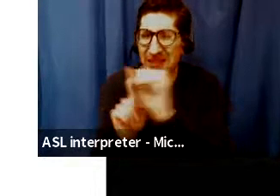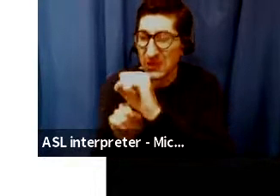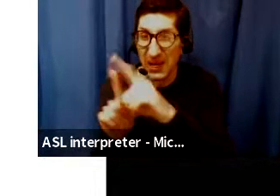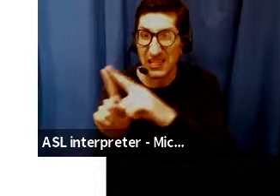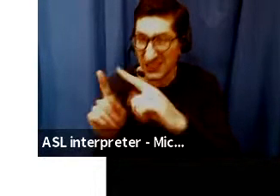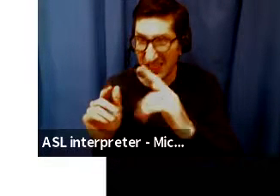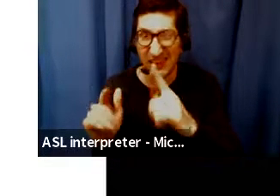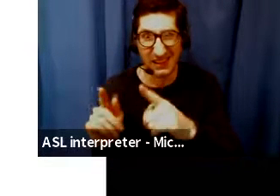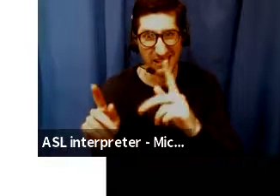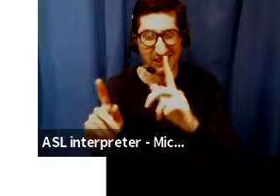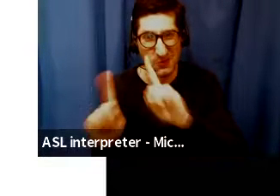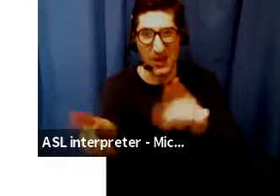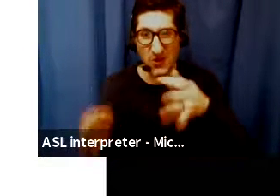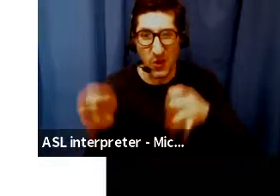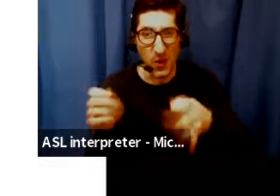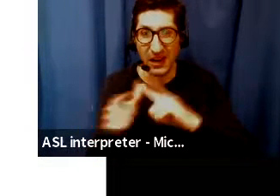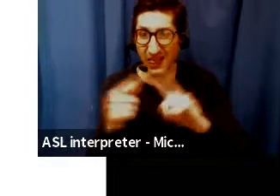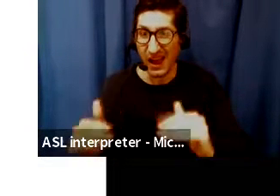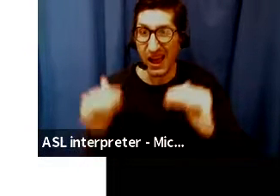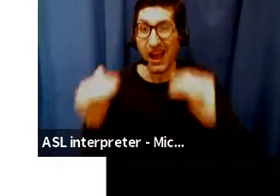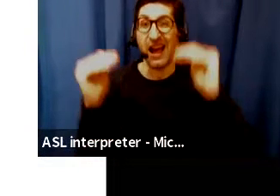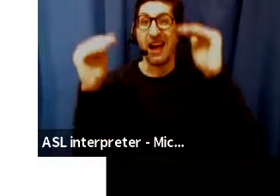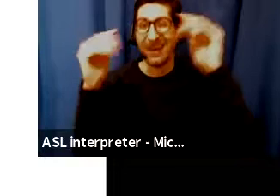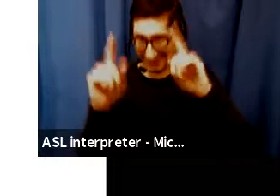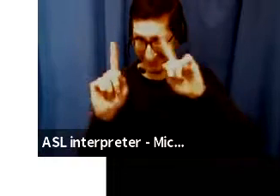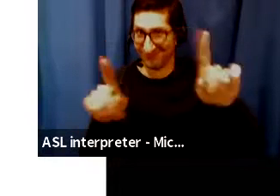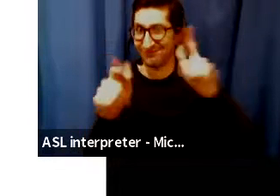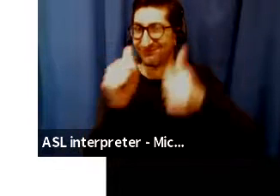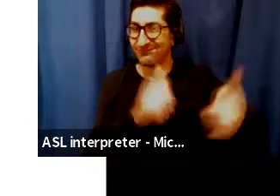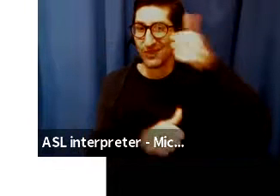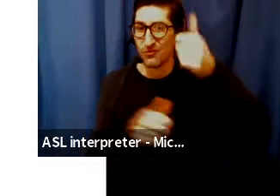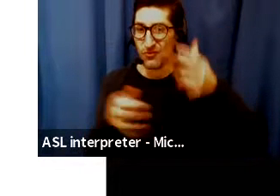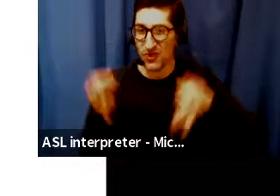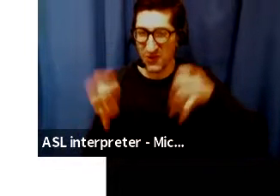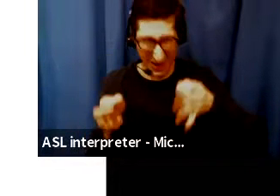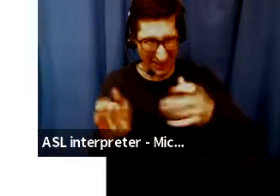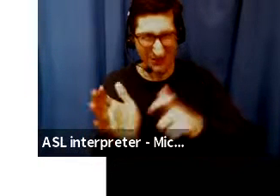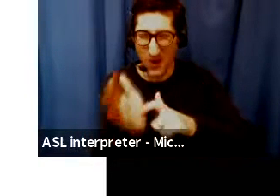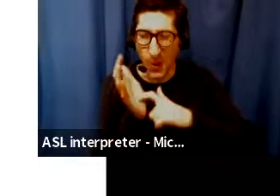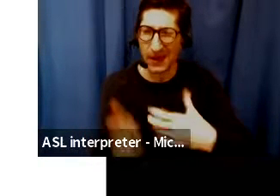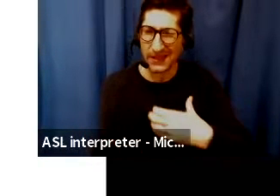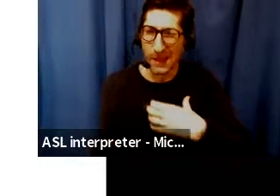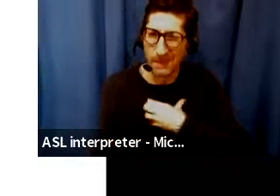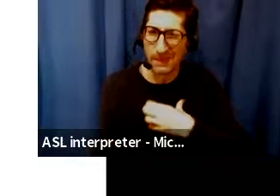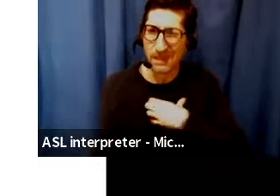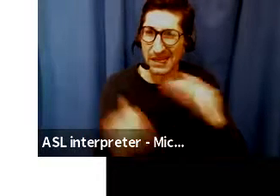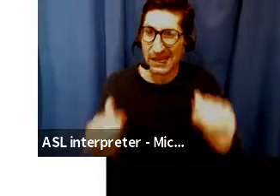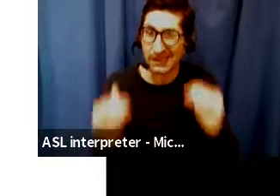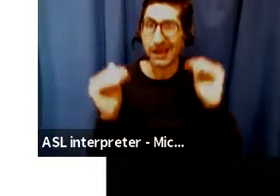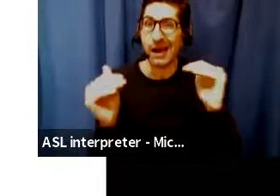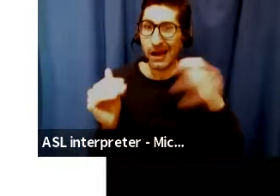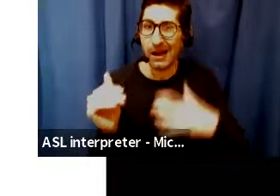file a complaint, and you have to have a lot of appeals, and you kind of go all the way up the court